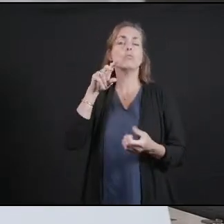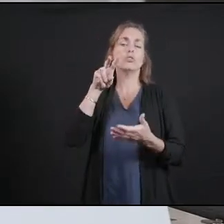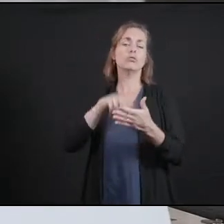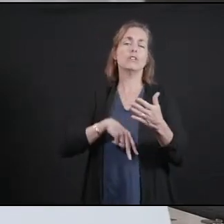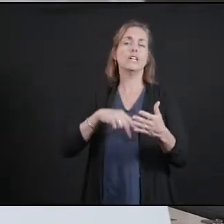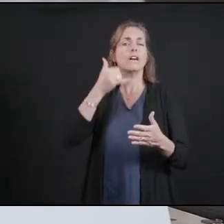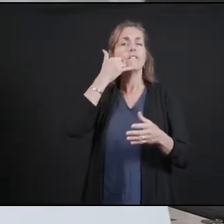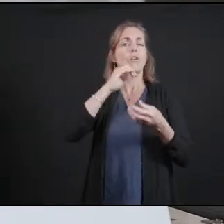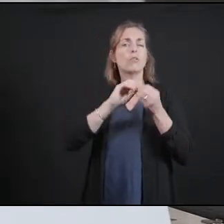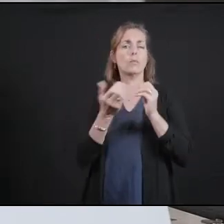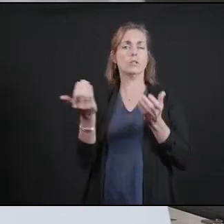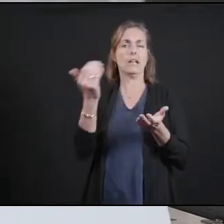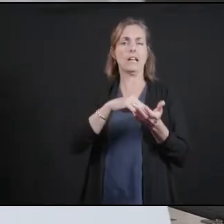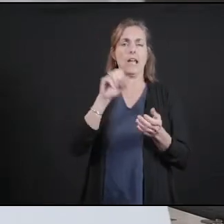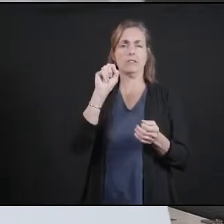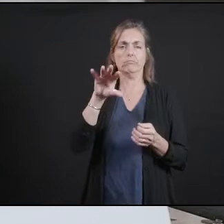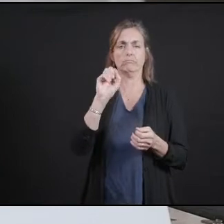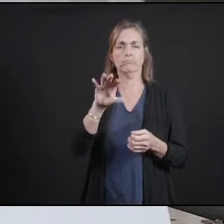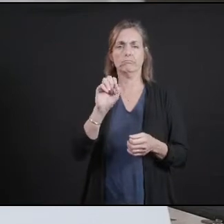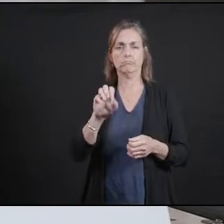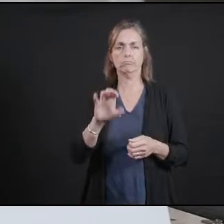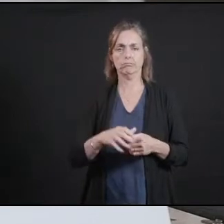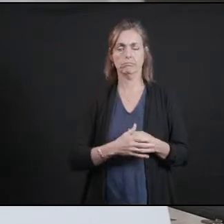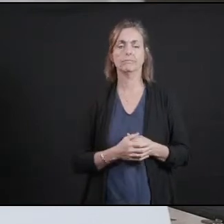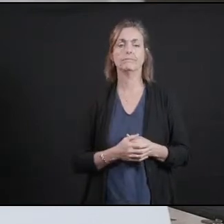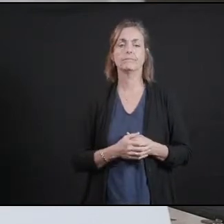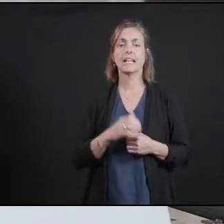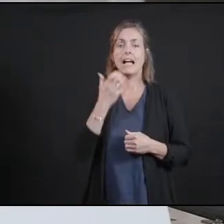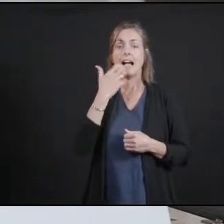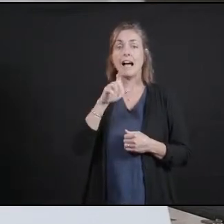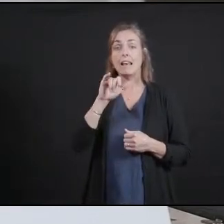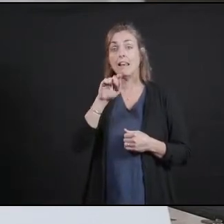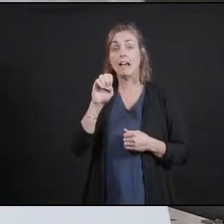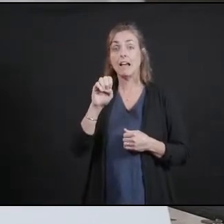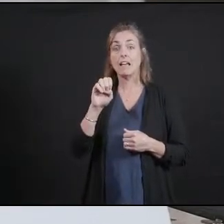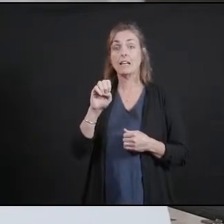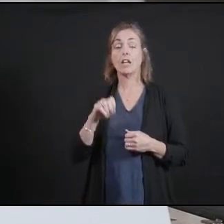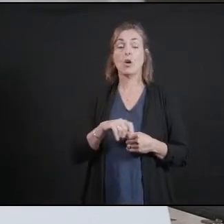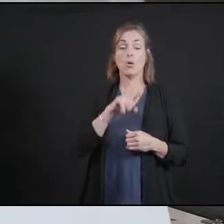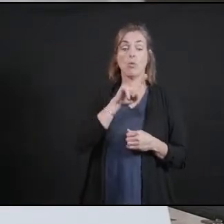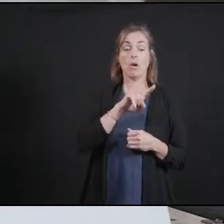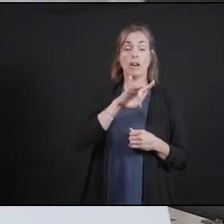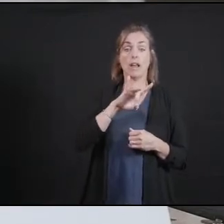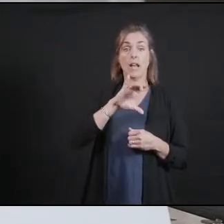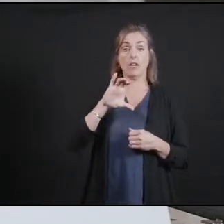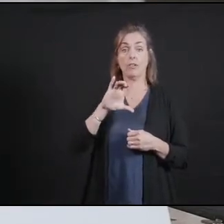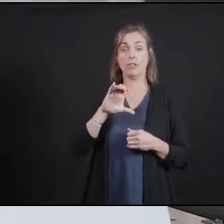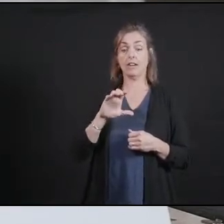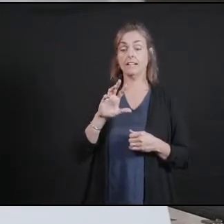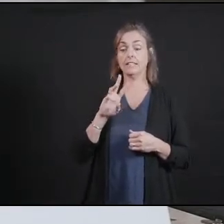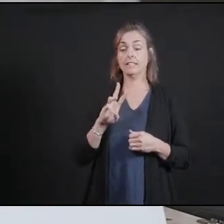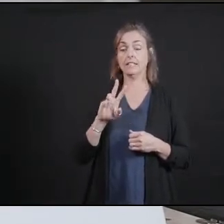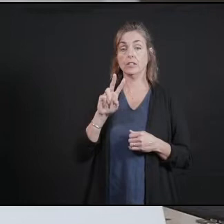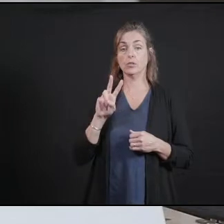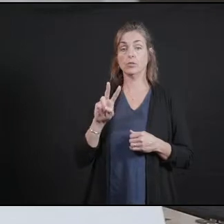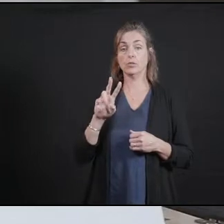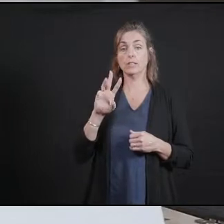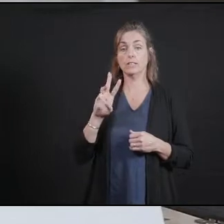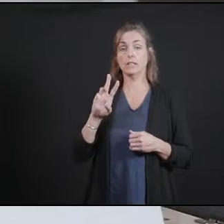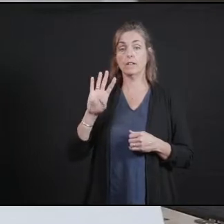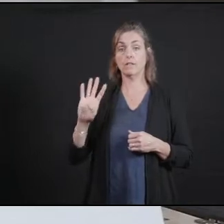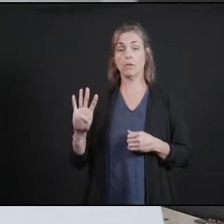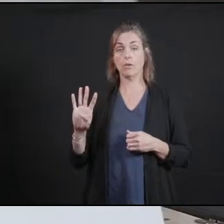responders, as the governor spoke of, as recommended by our current CDC guidelines. Remember, the best